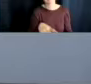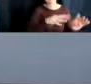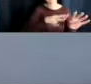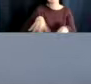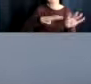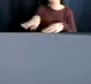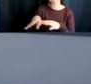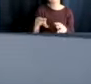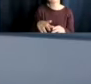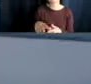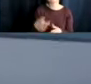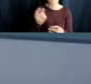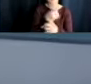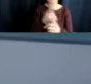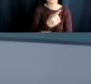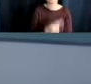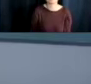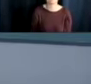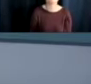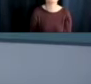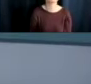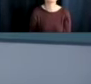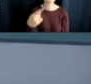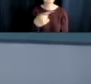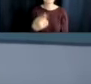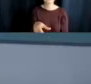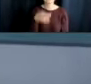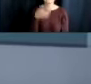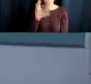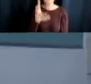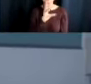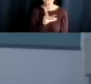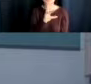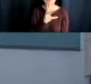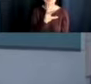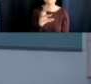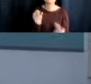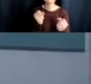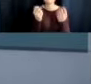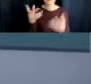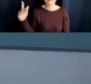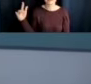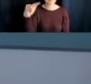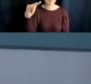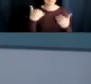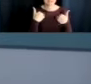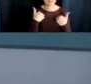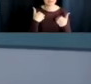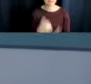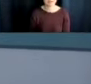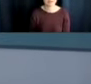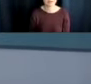So this is our drinking water supply and a lot of airlines have so if there's water on boards and it may pop or